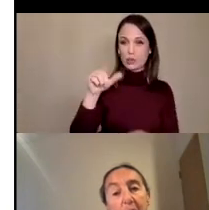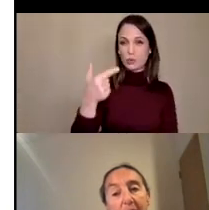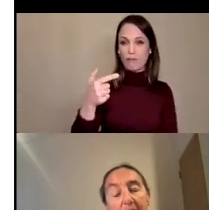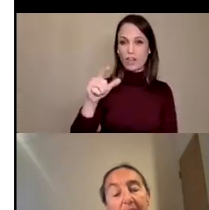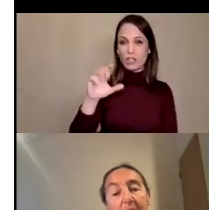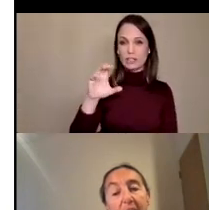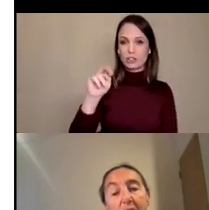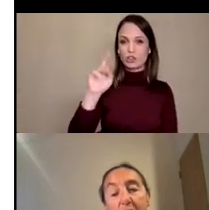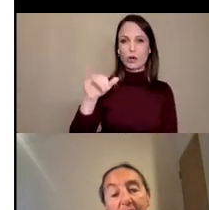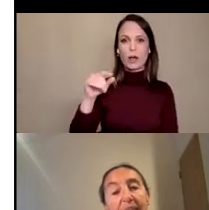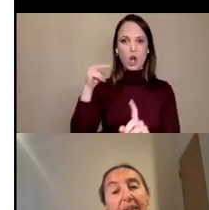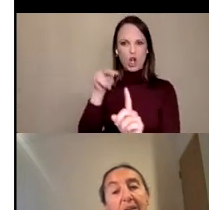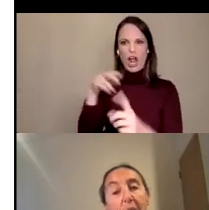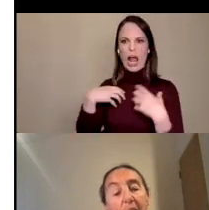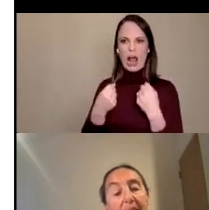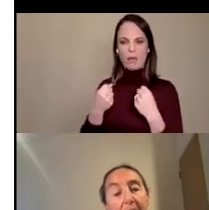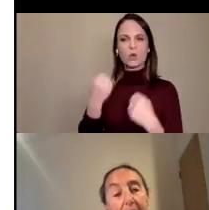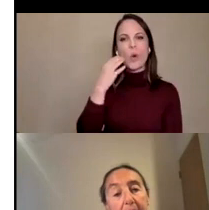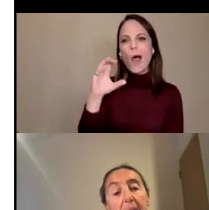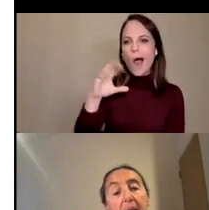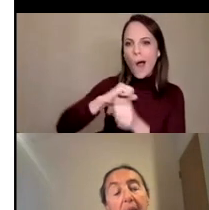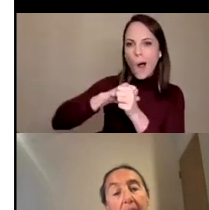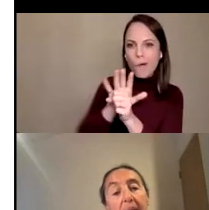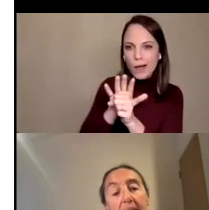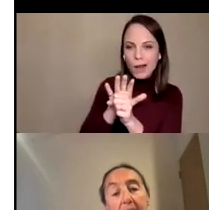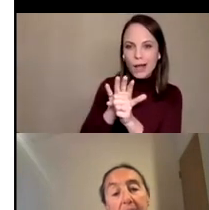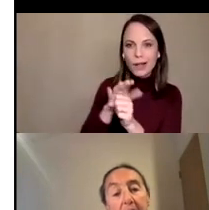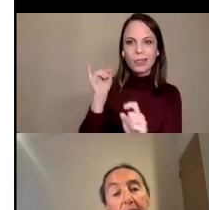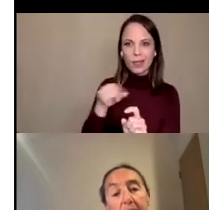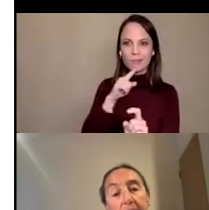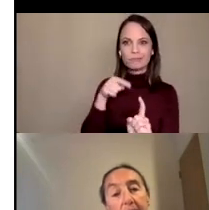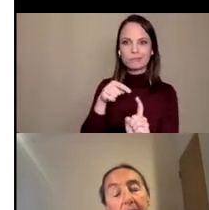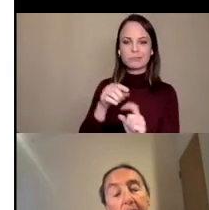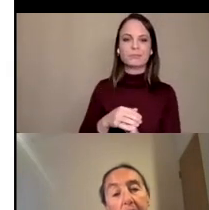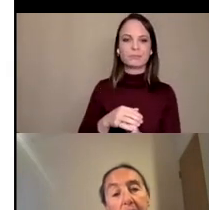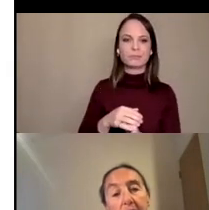health perspective, COVID-19 notwithstanding. Next.